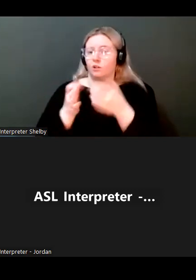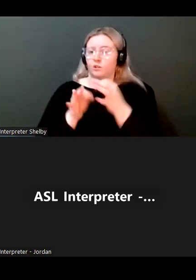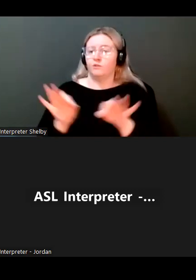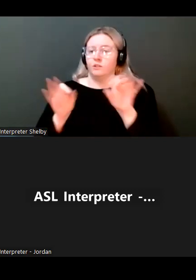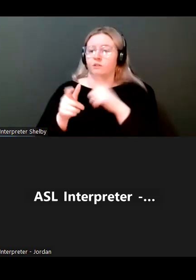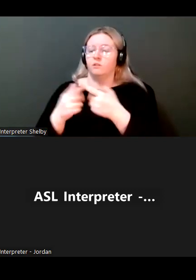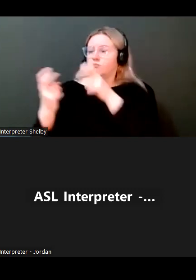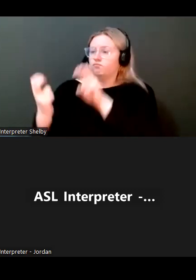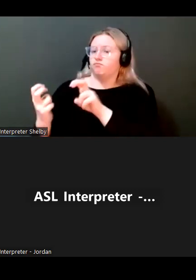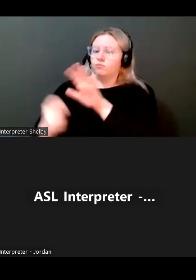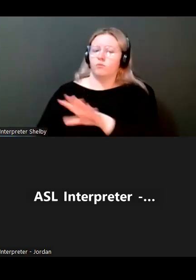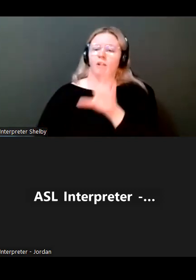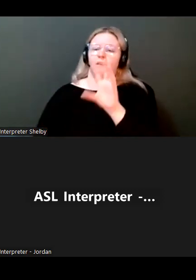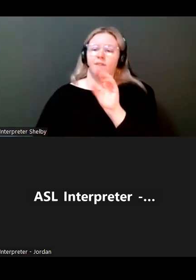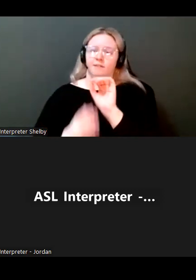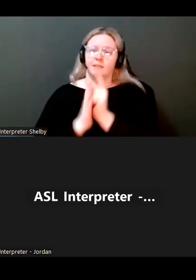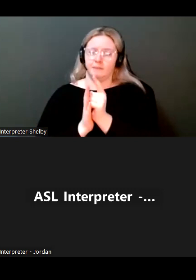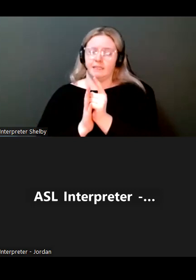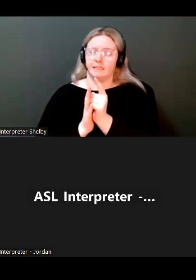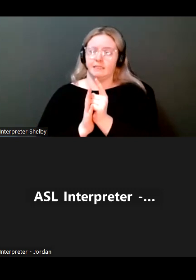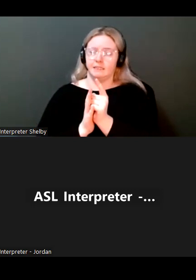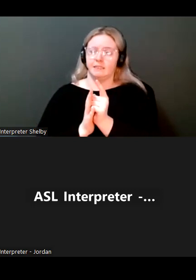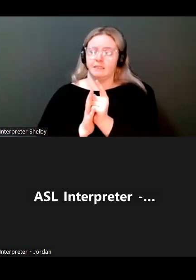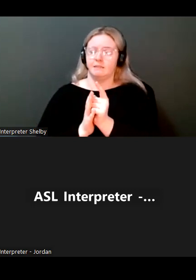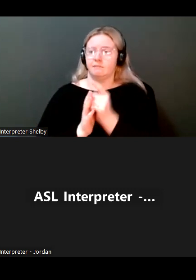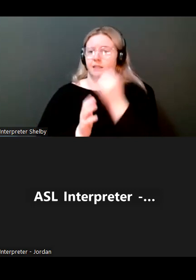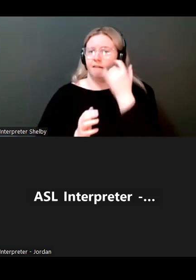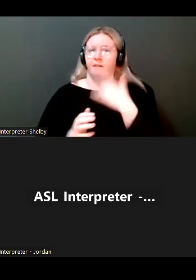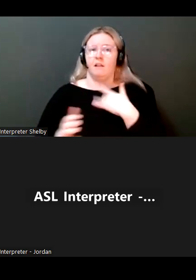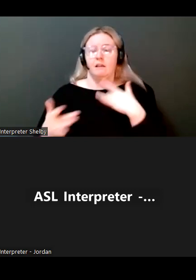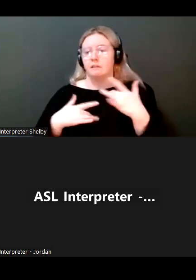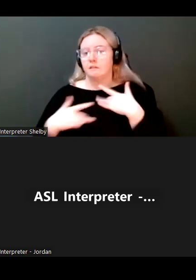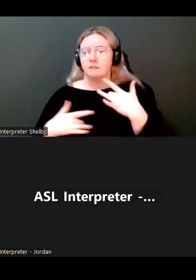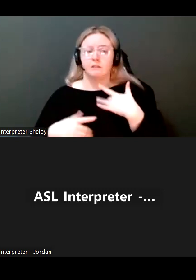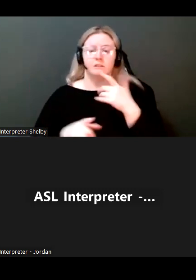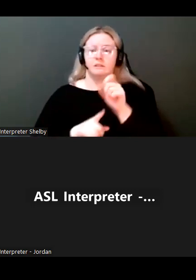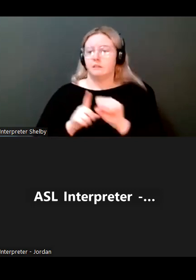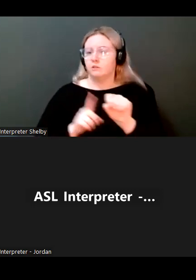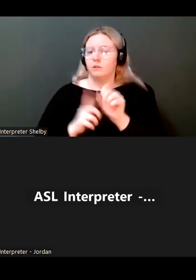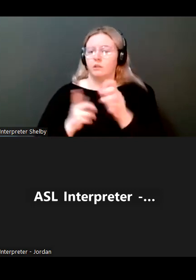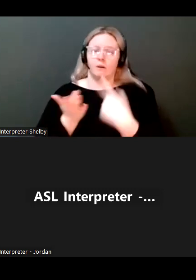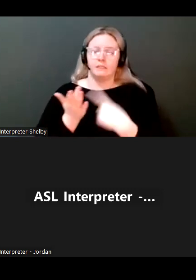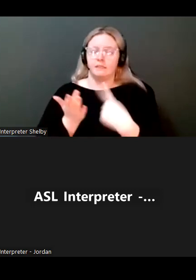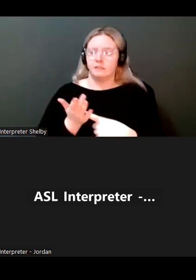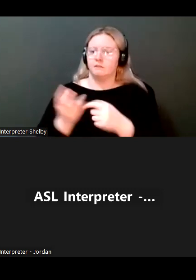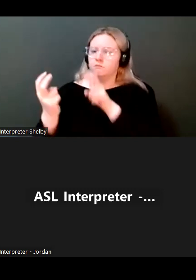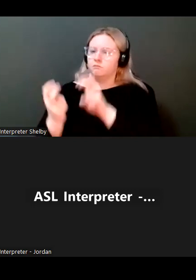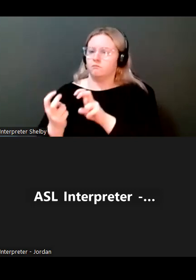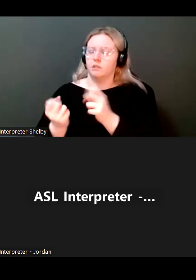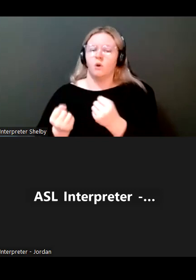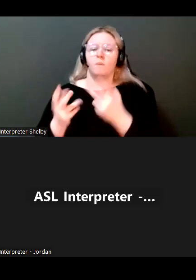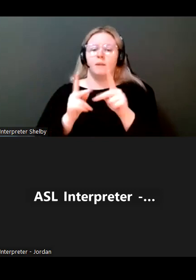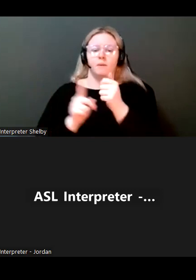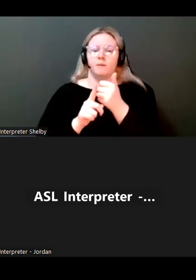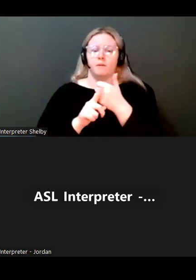minutes or so to address a concern that you may have, you know. And so people come in for all kinds of reasons.